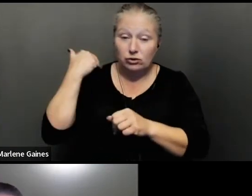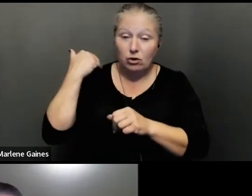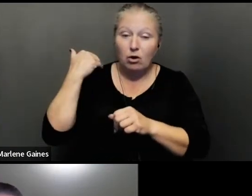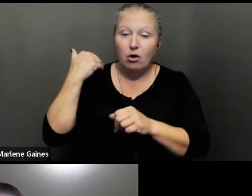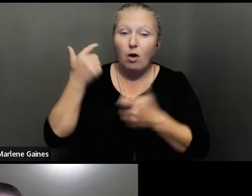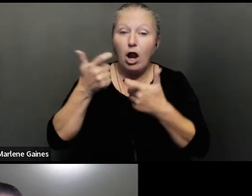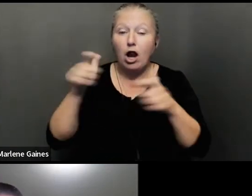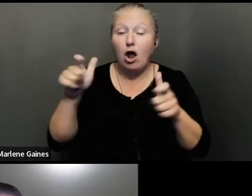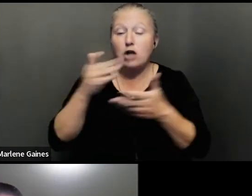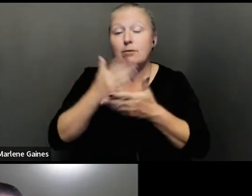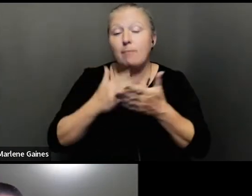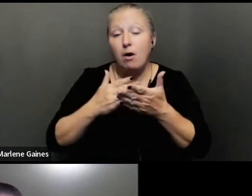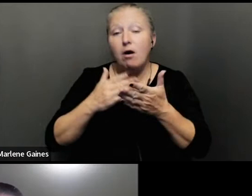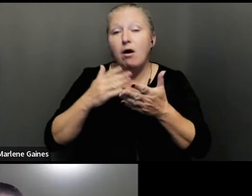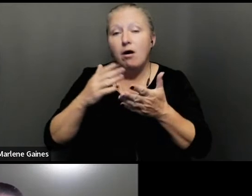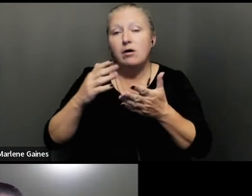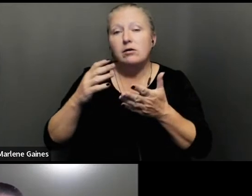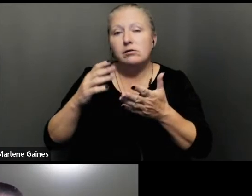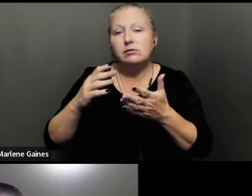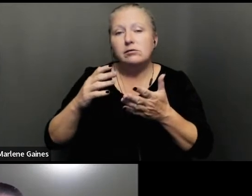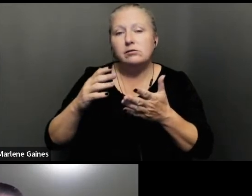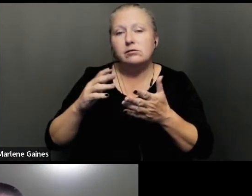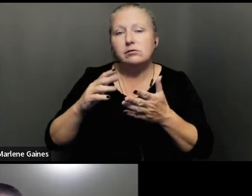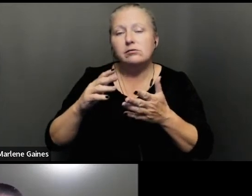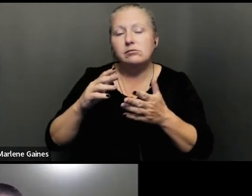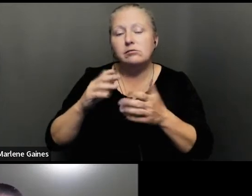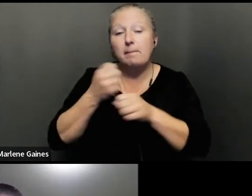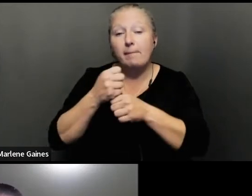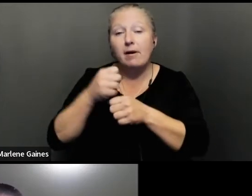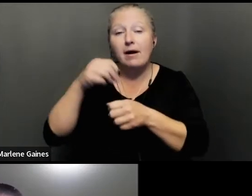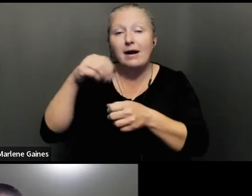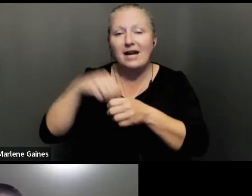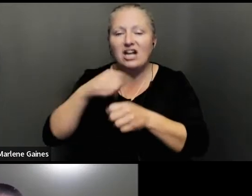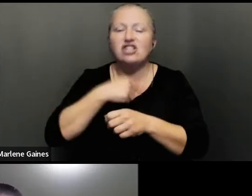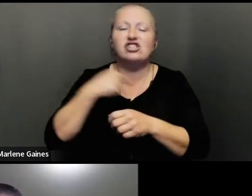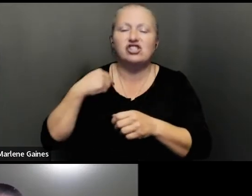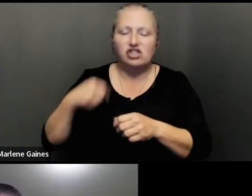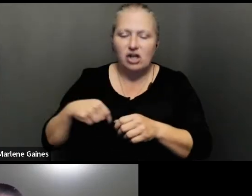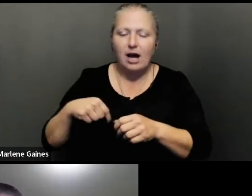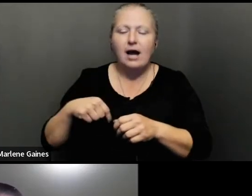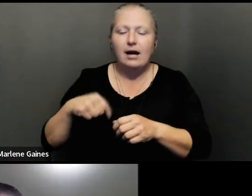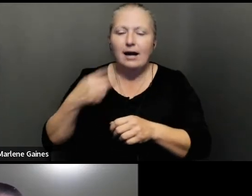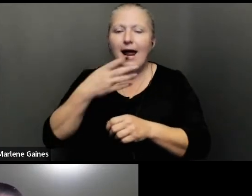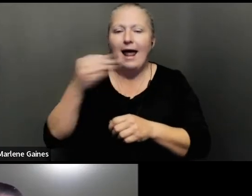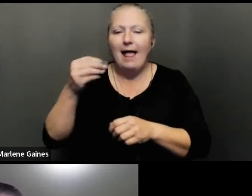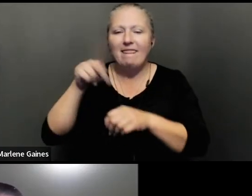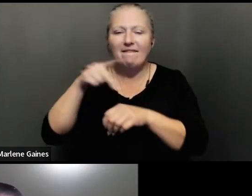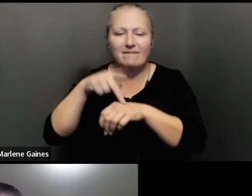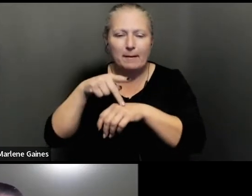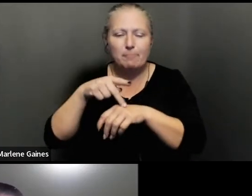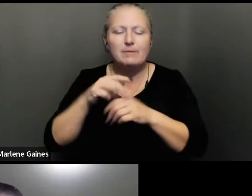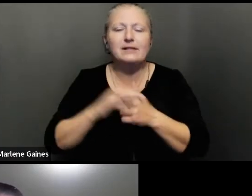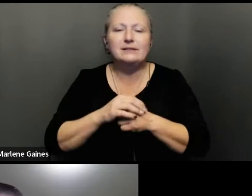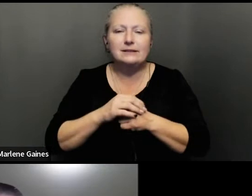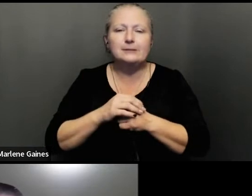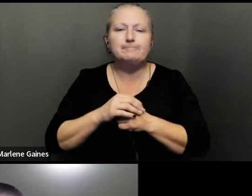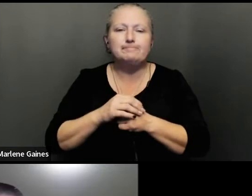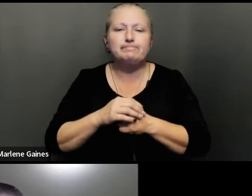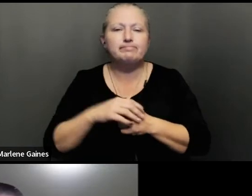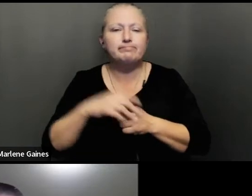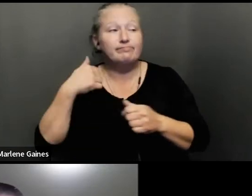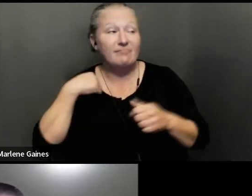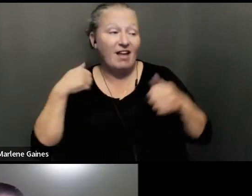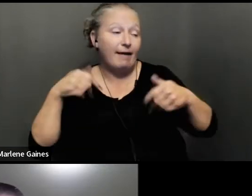large portion were being produced in China as well as the Philippines. You know, I gave